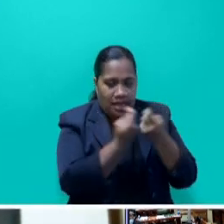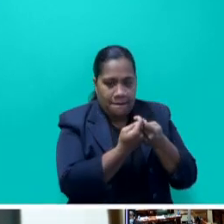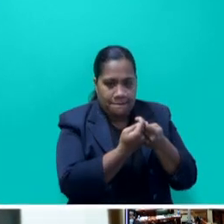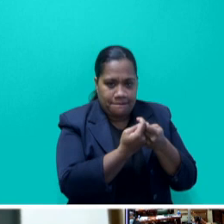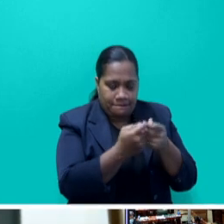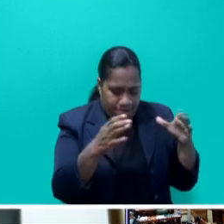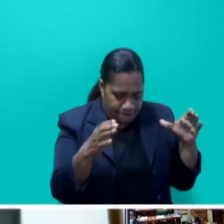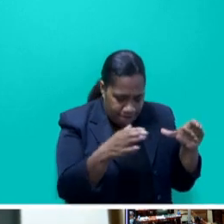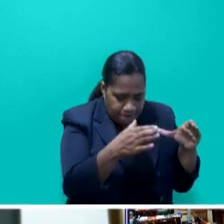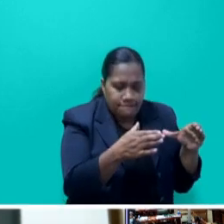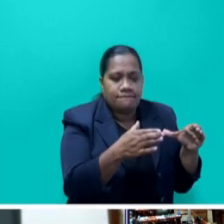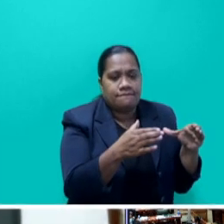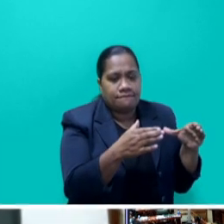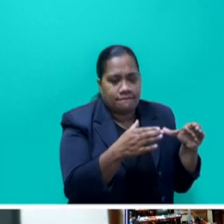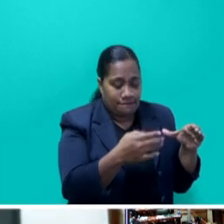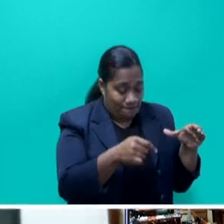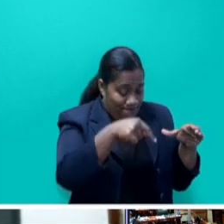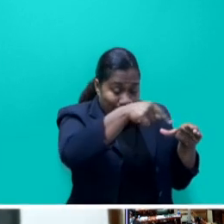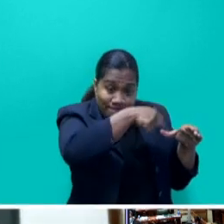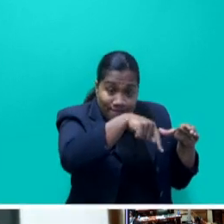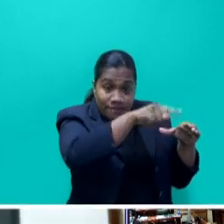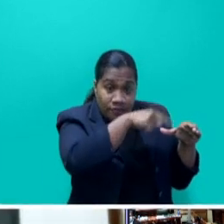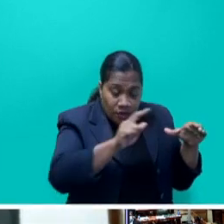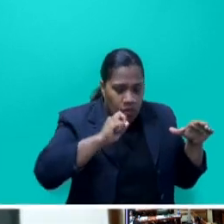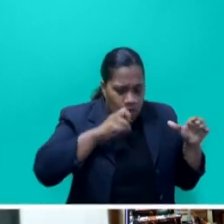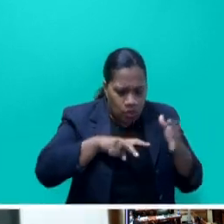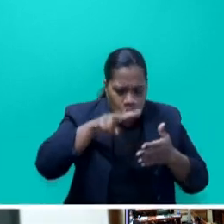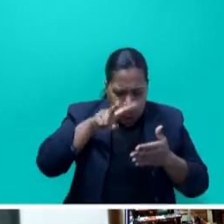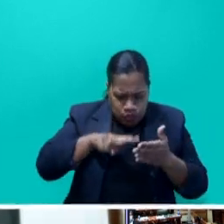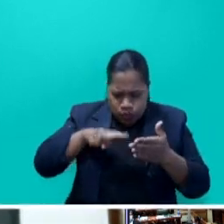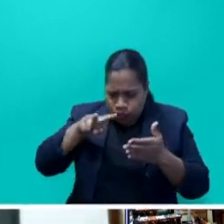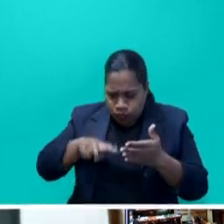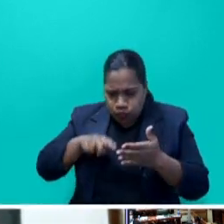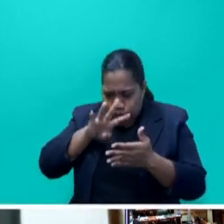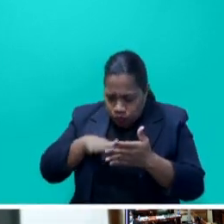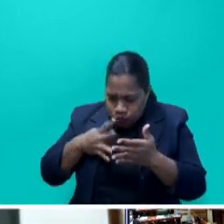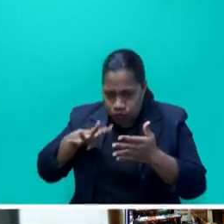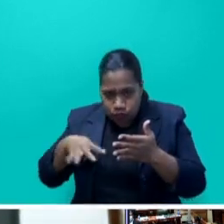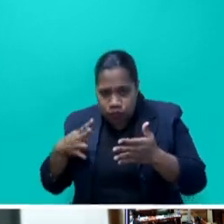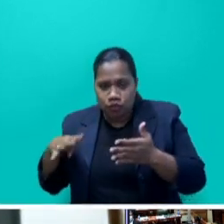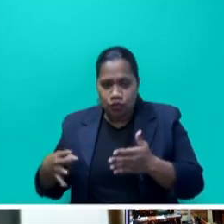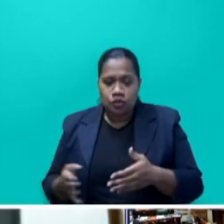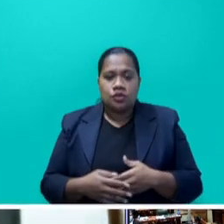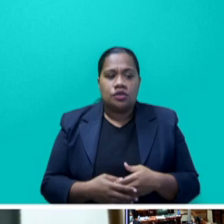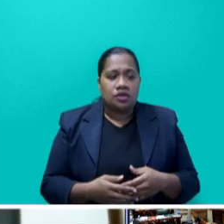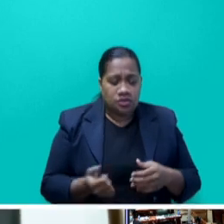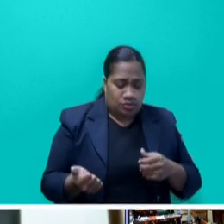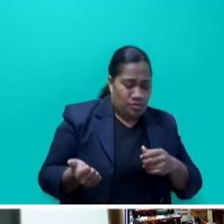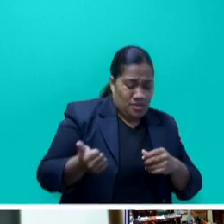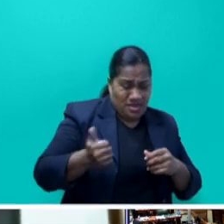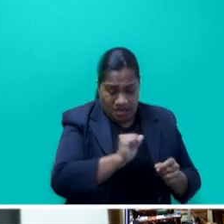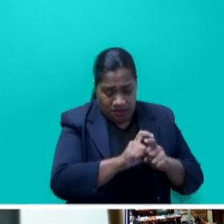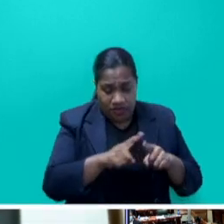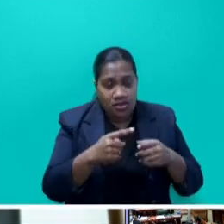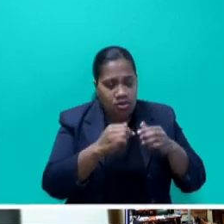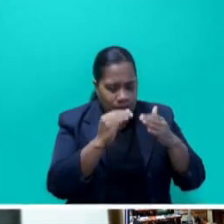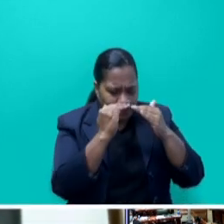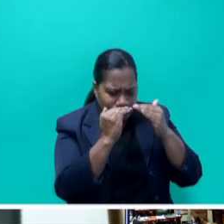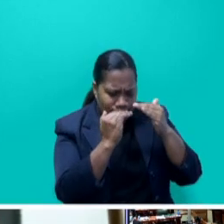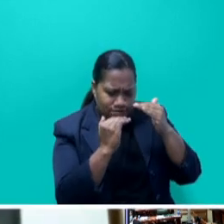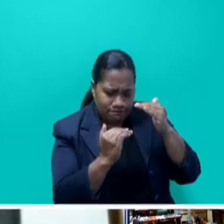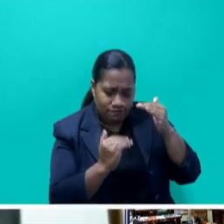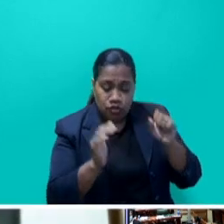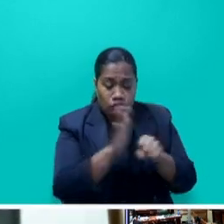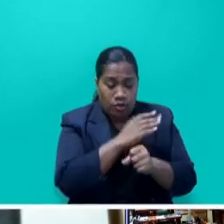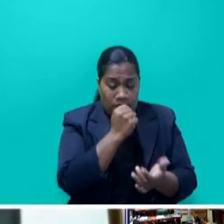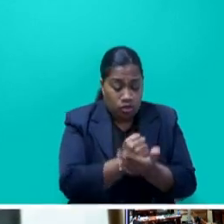SOA, and they actually go through any of the requisitions that are made. They go step by step to make sure that all